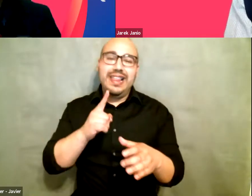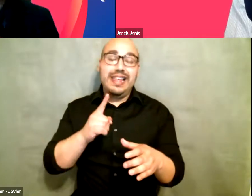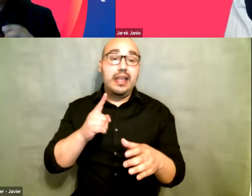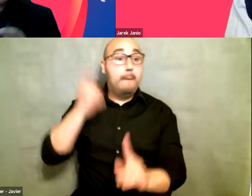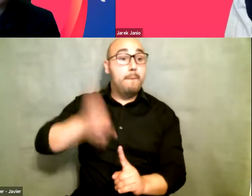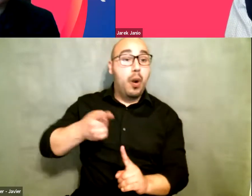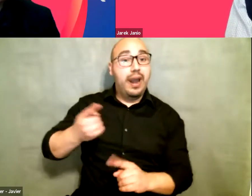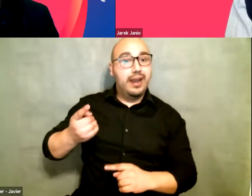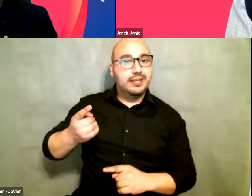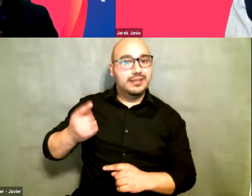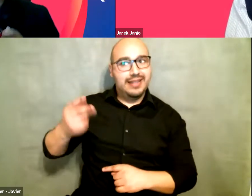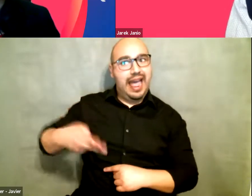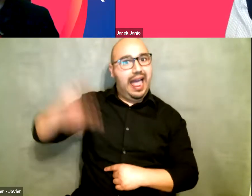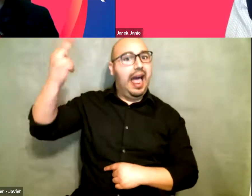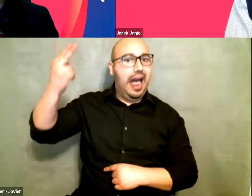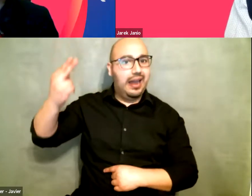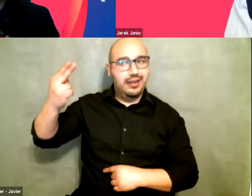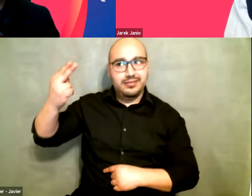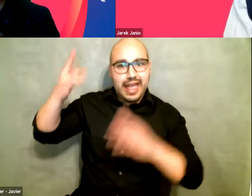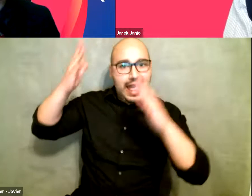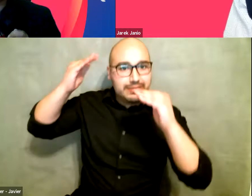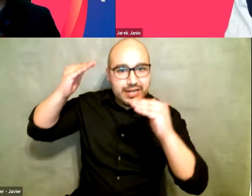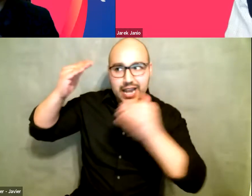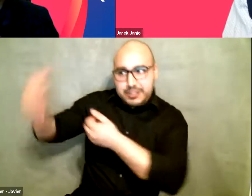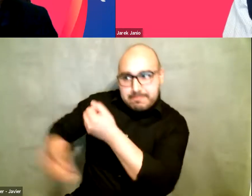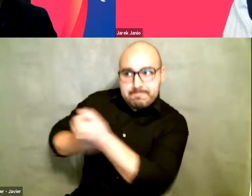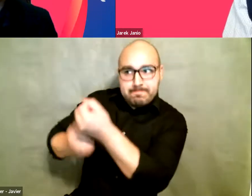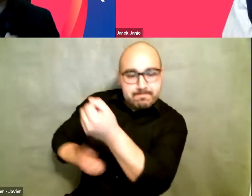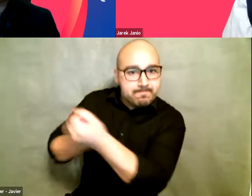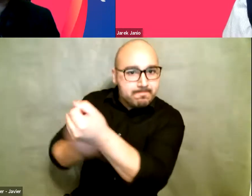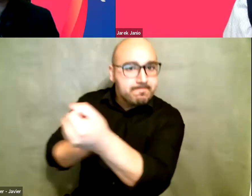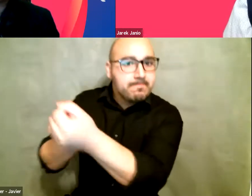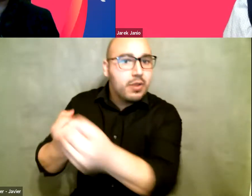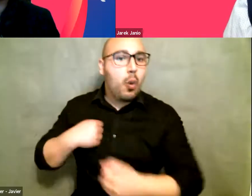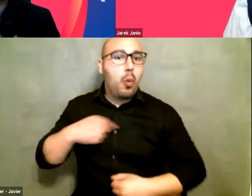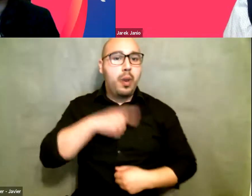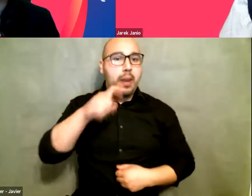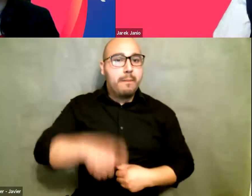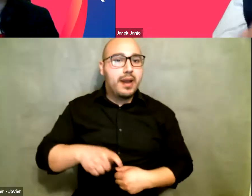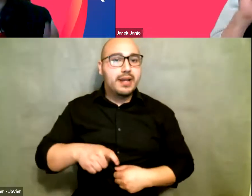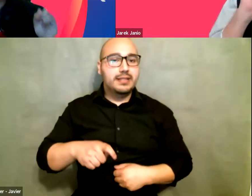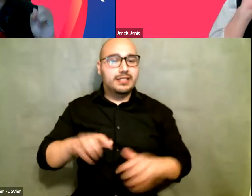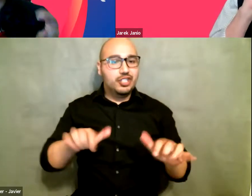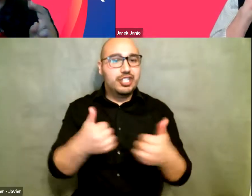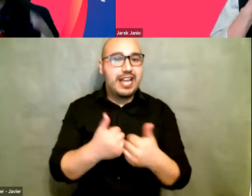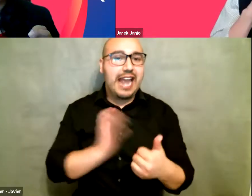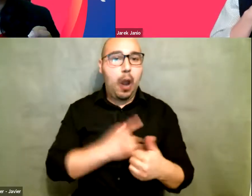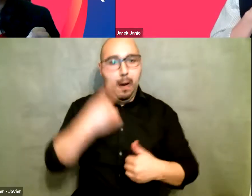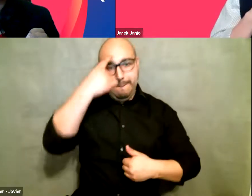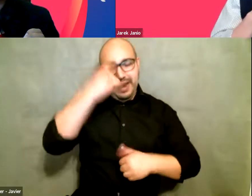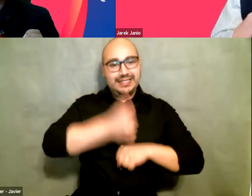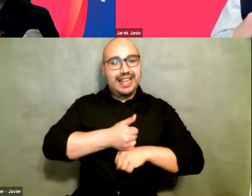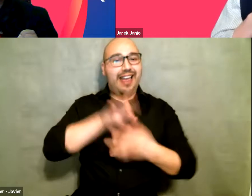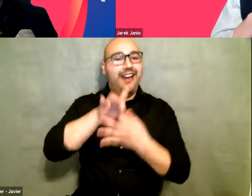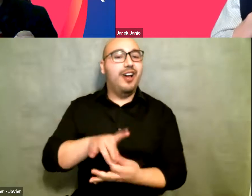we fundamentally must challenge our underlying mindset around students'